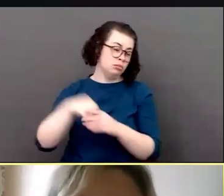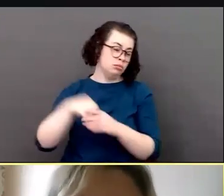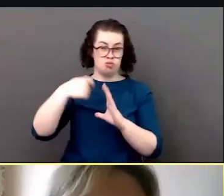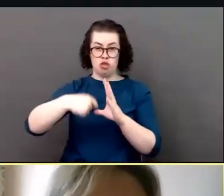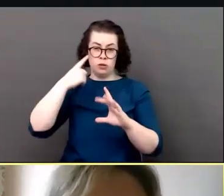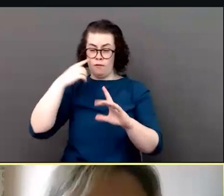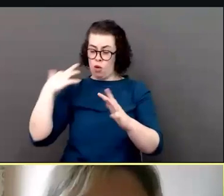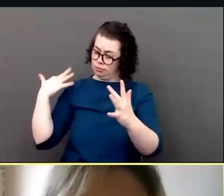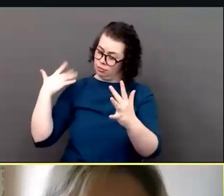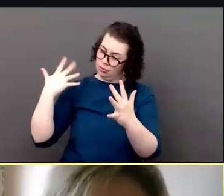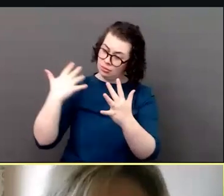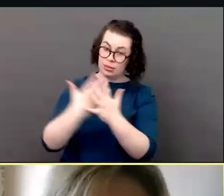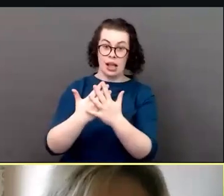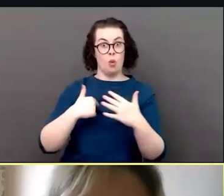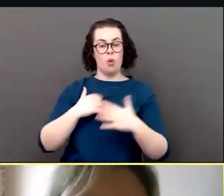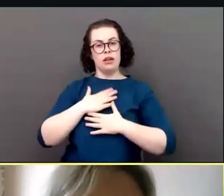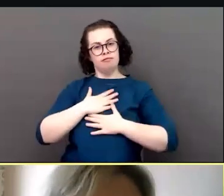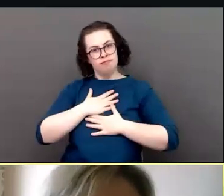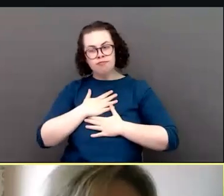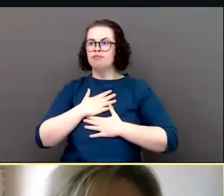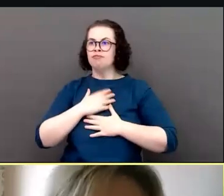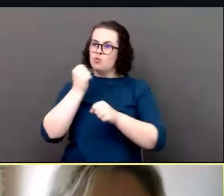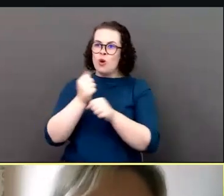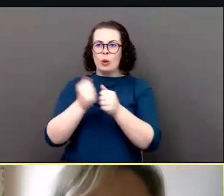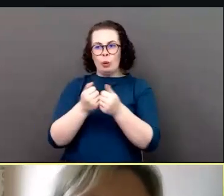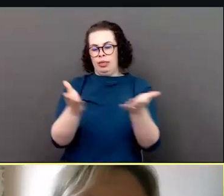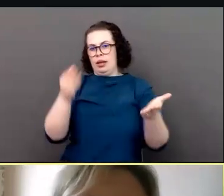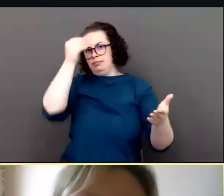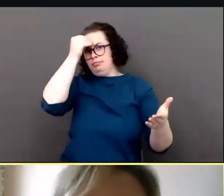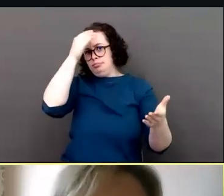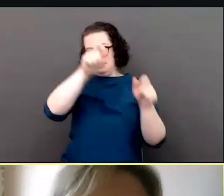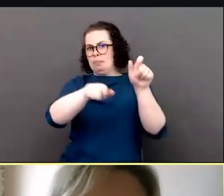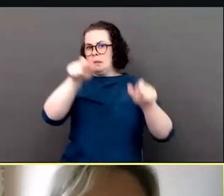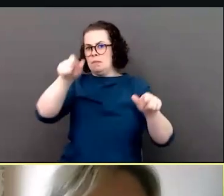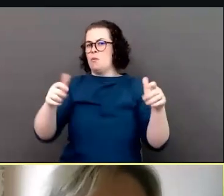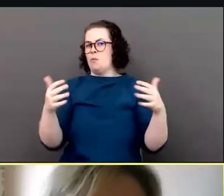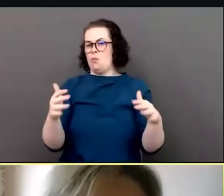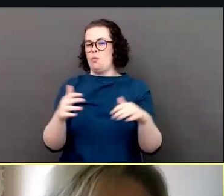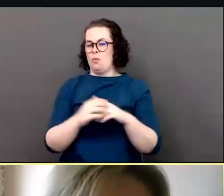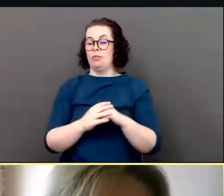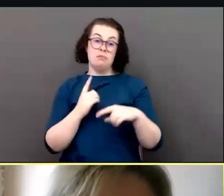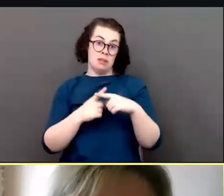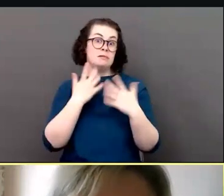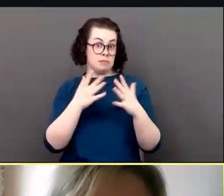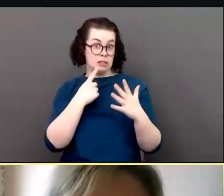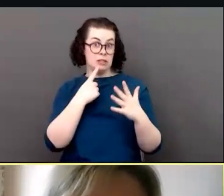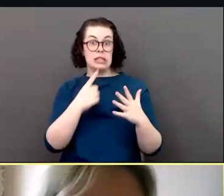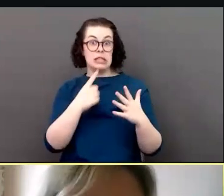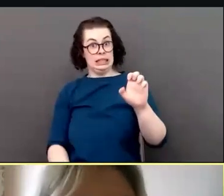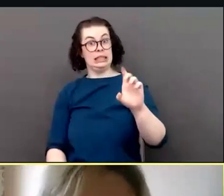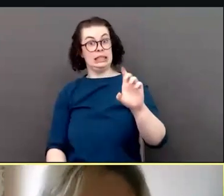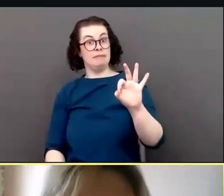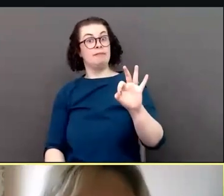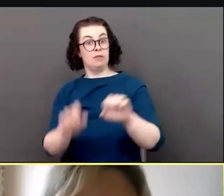with such high-level experts. And as mentioned, we work hand in hand with the European Disability Forum.